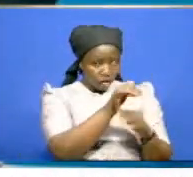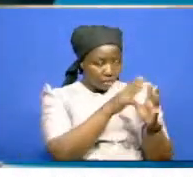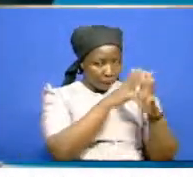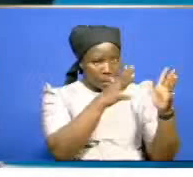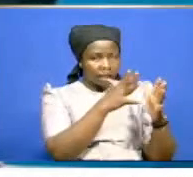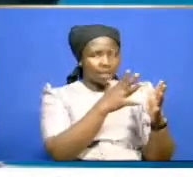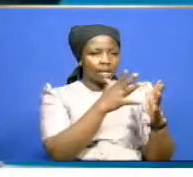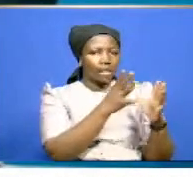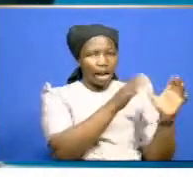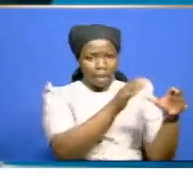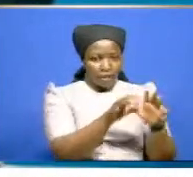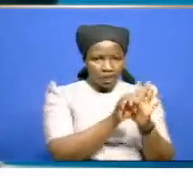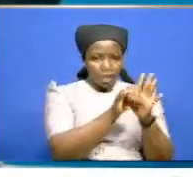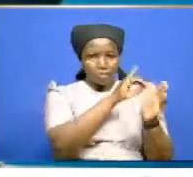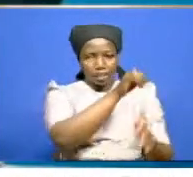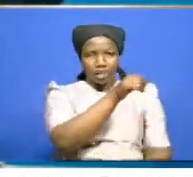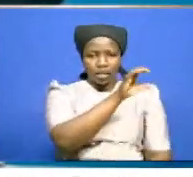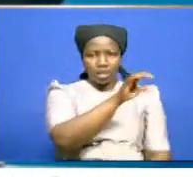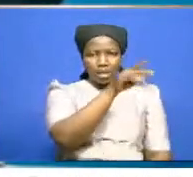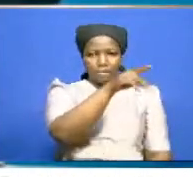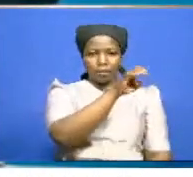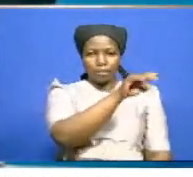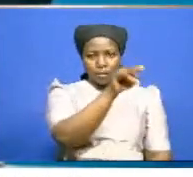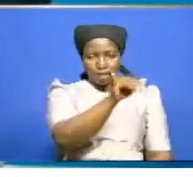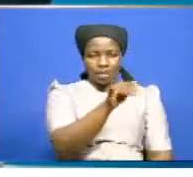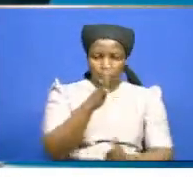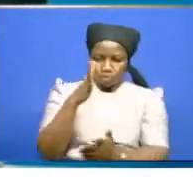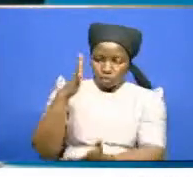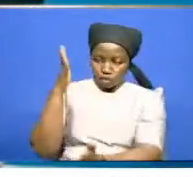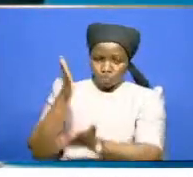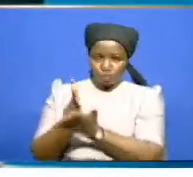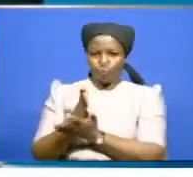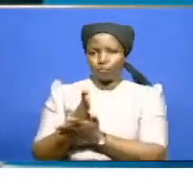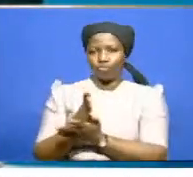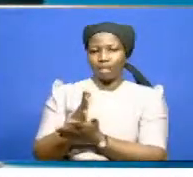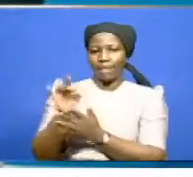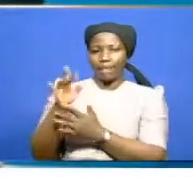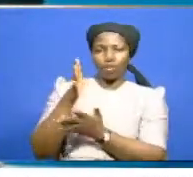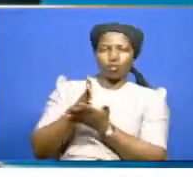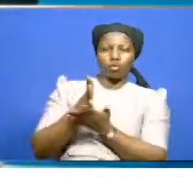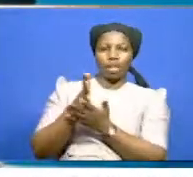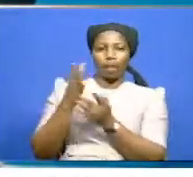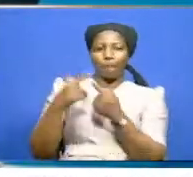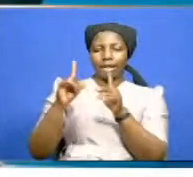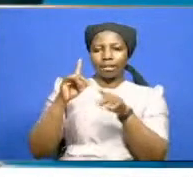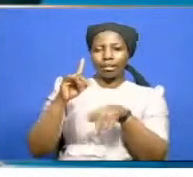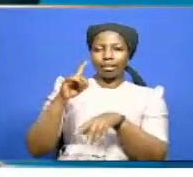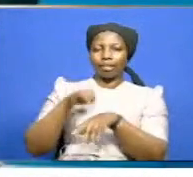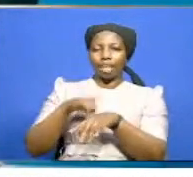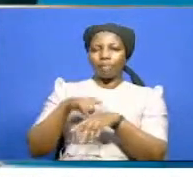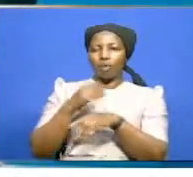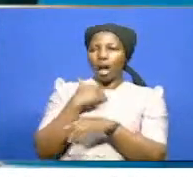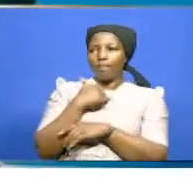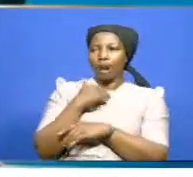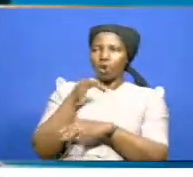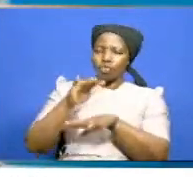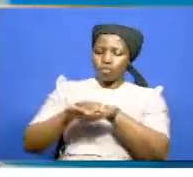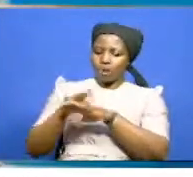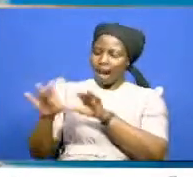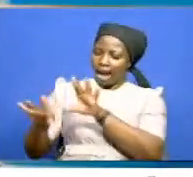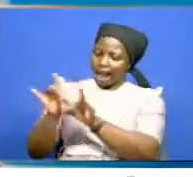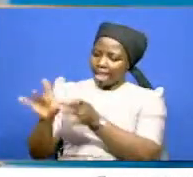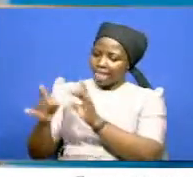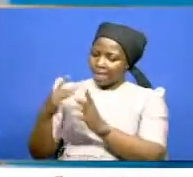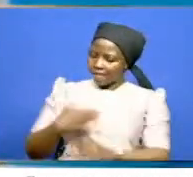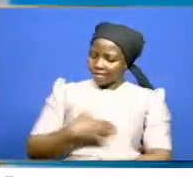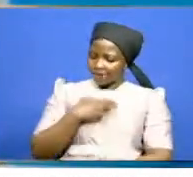Penney. It's true. That's a fact. However, you see, when a good analyst visits your business, he's able